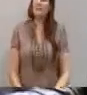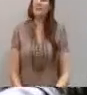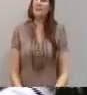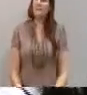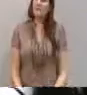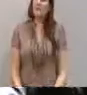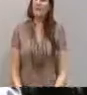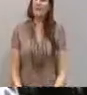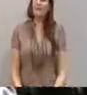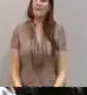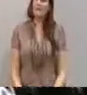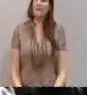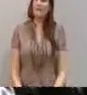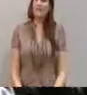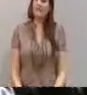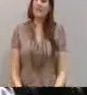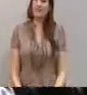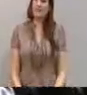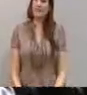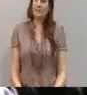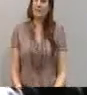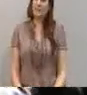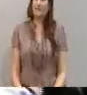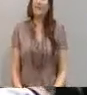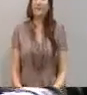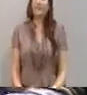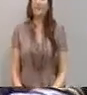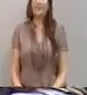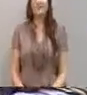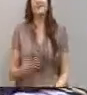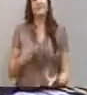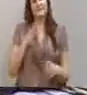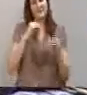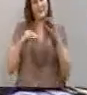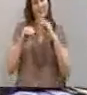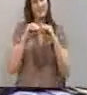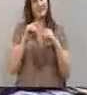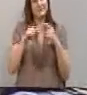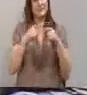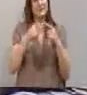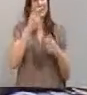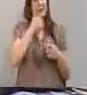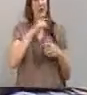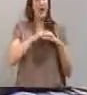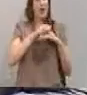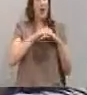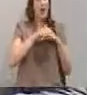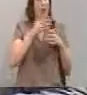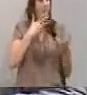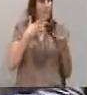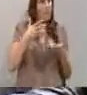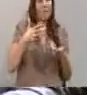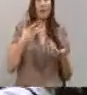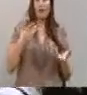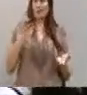as long as we discuss the formula for happiness, I think we are, and that's all we are doing, I think that we are failing